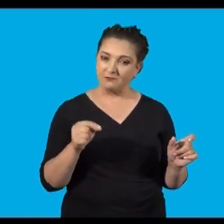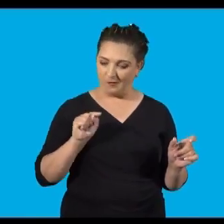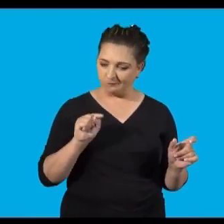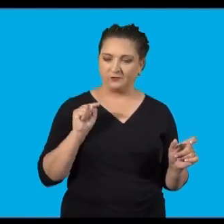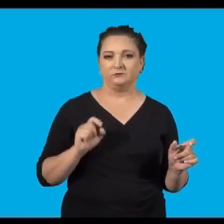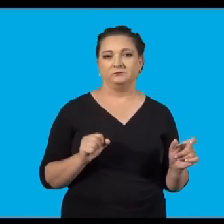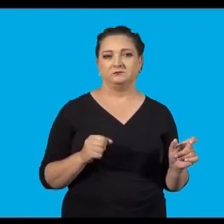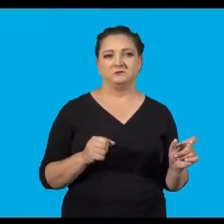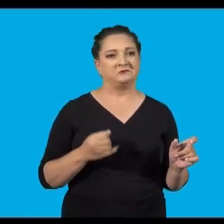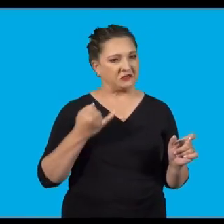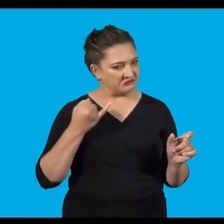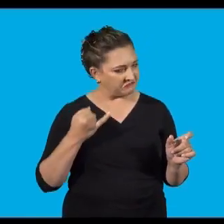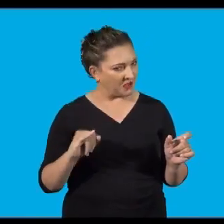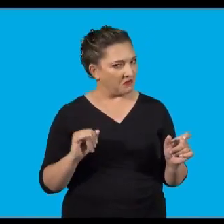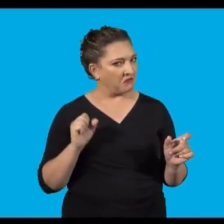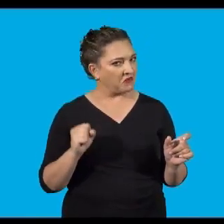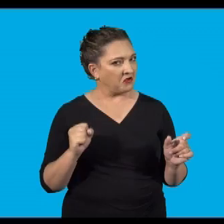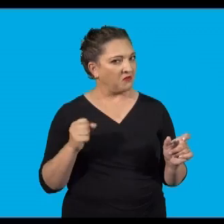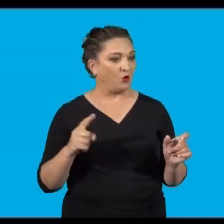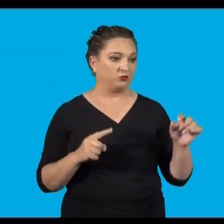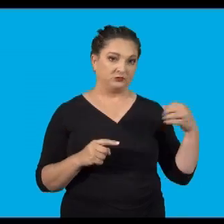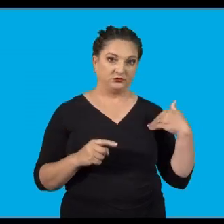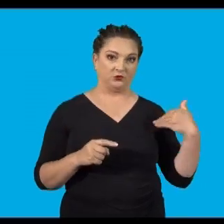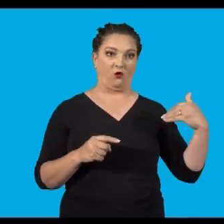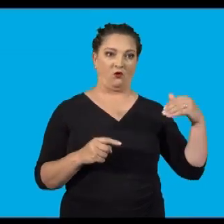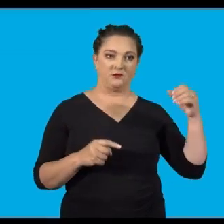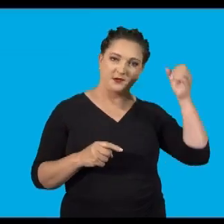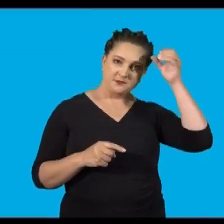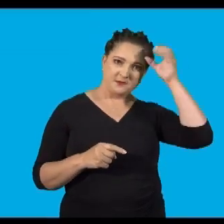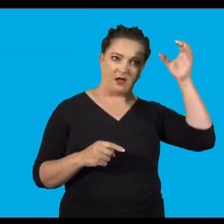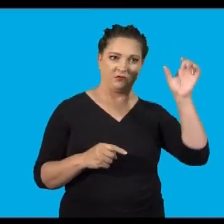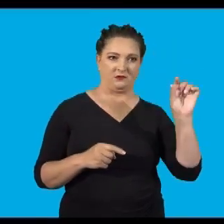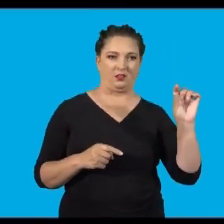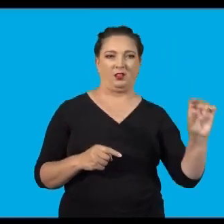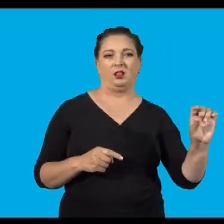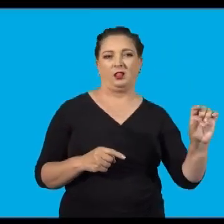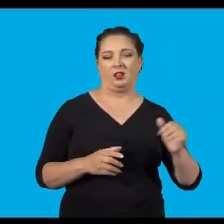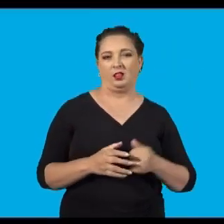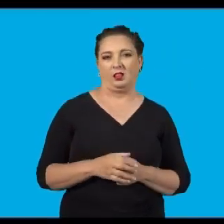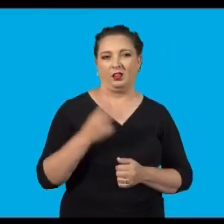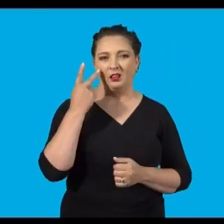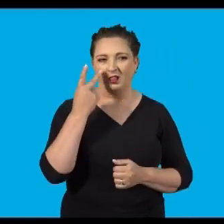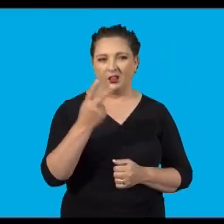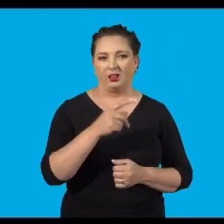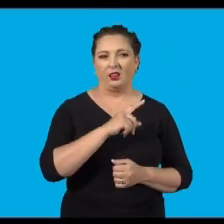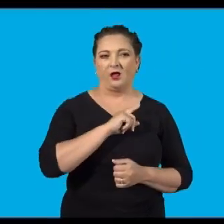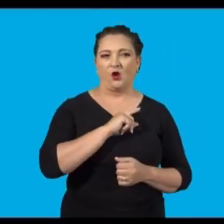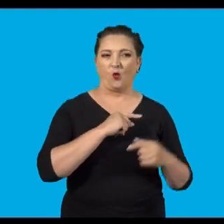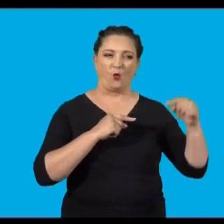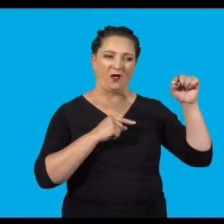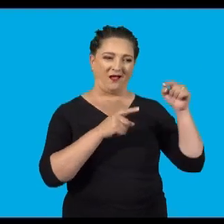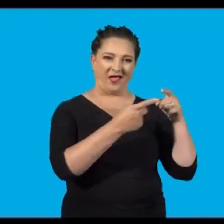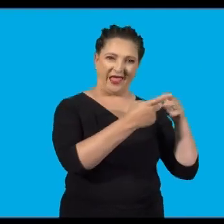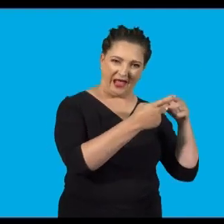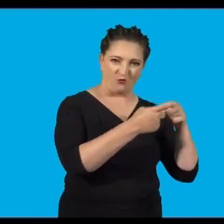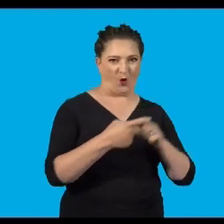have my full stop and I still have the capital letter, which I'm just going to indicate there so that you can see why